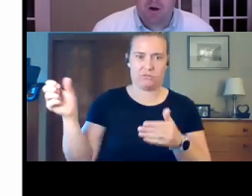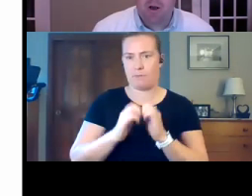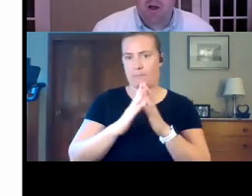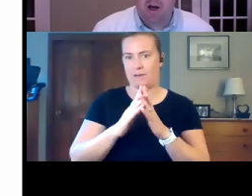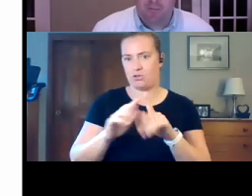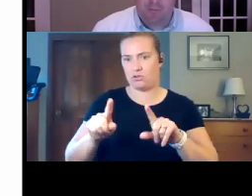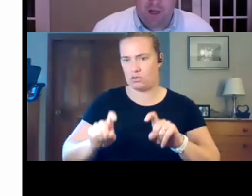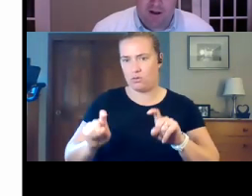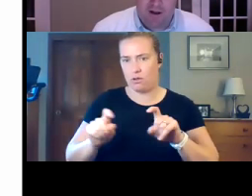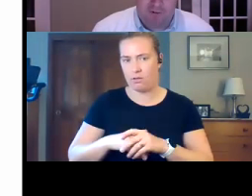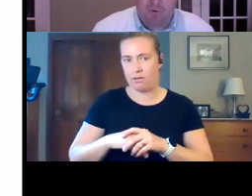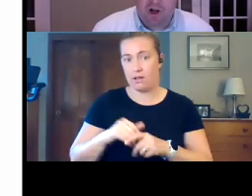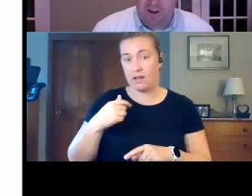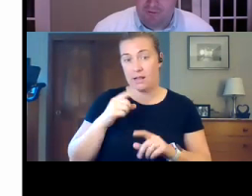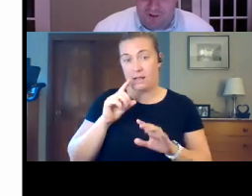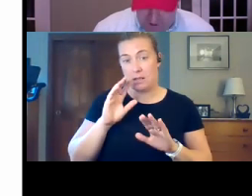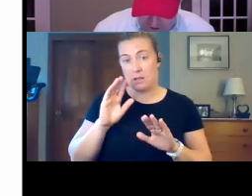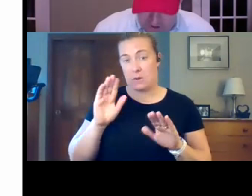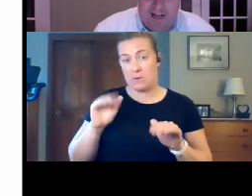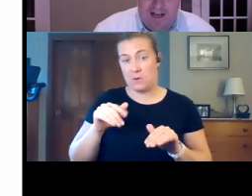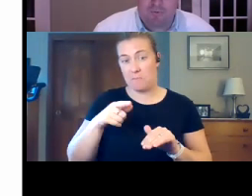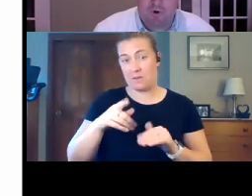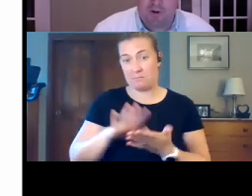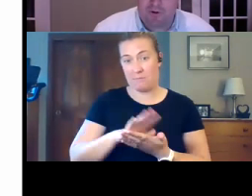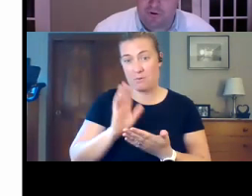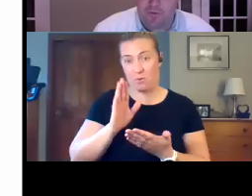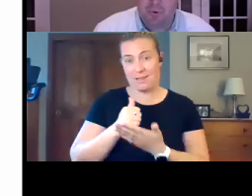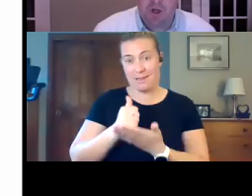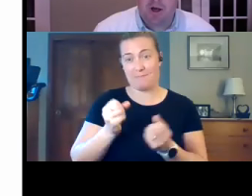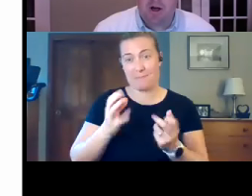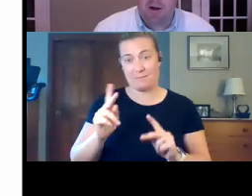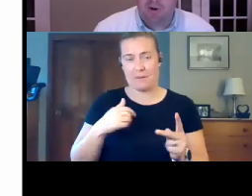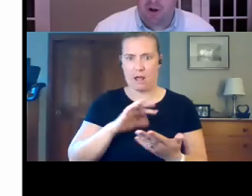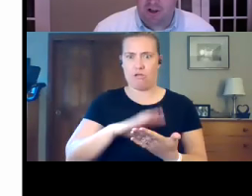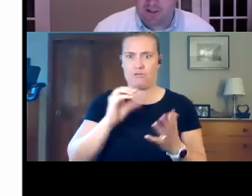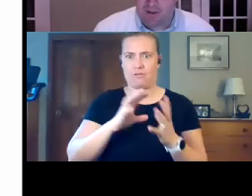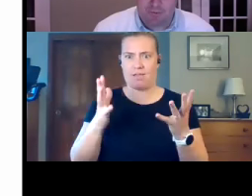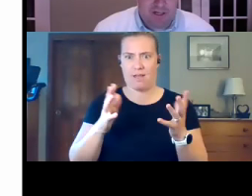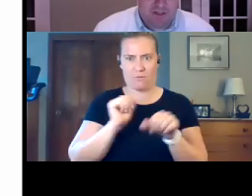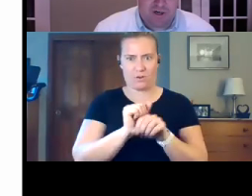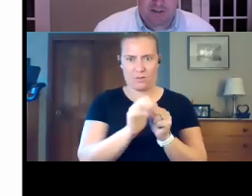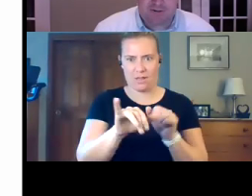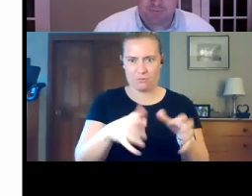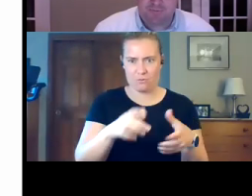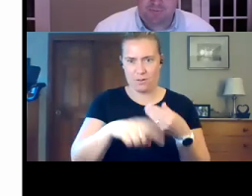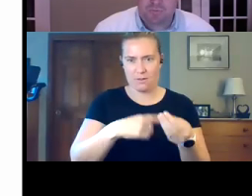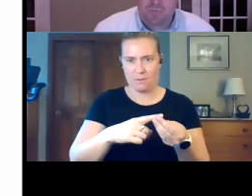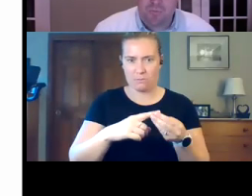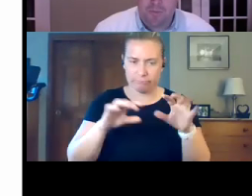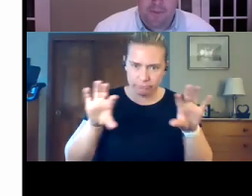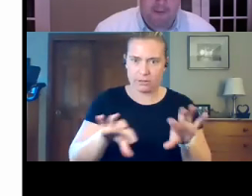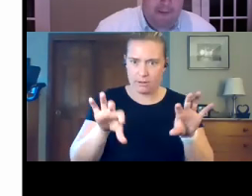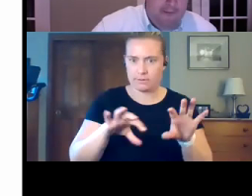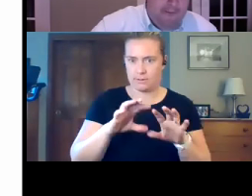paper for people at all levels. I really learned a lot from working with this group about conducting implementation trials.